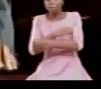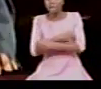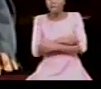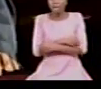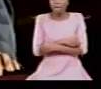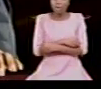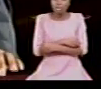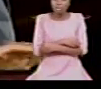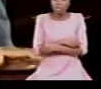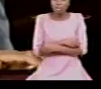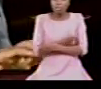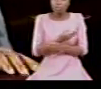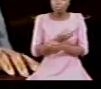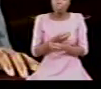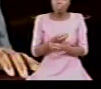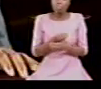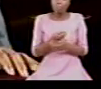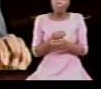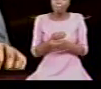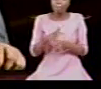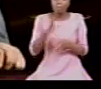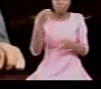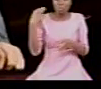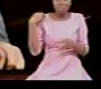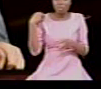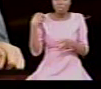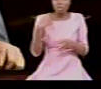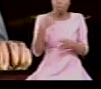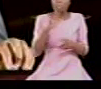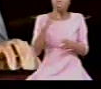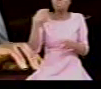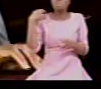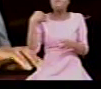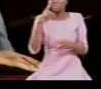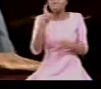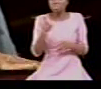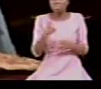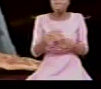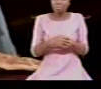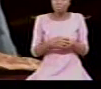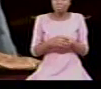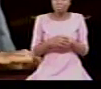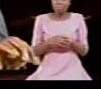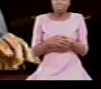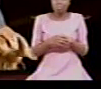man. Who's your boss? A wretch. Not born again, a drunkard.